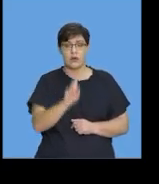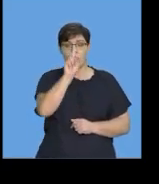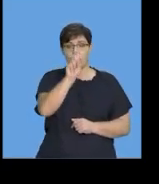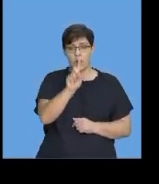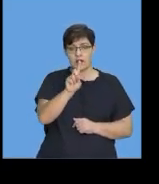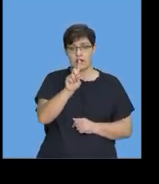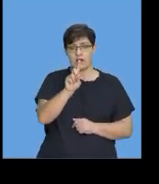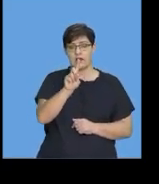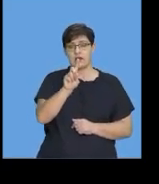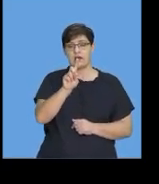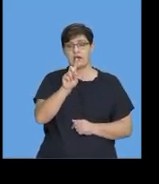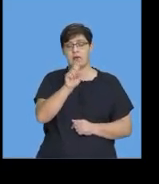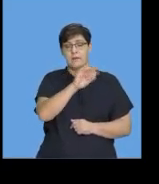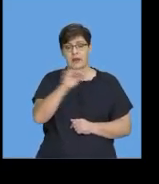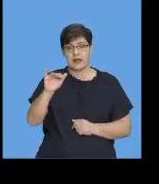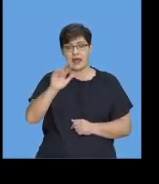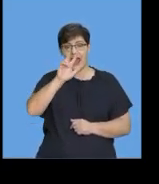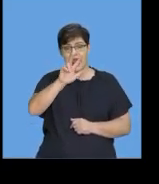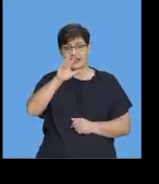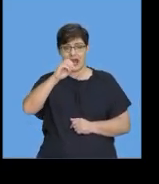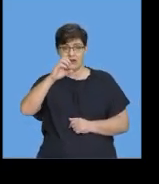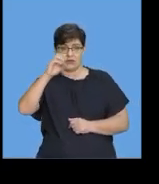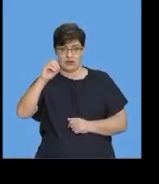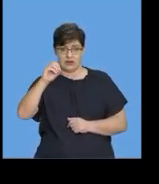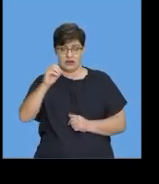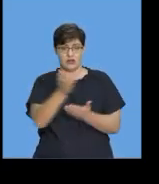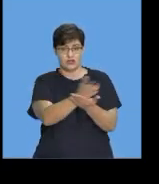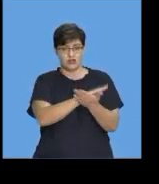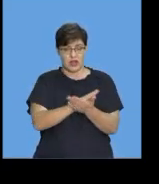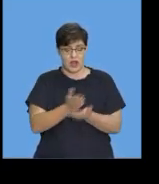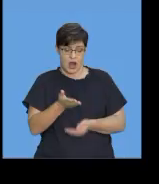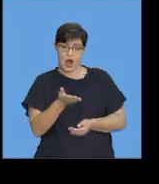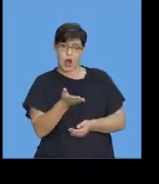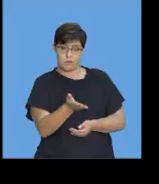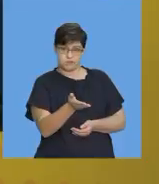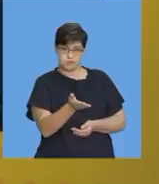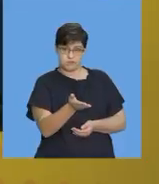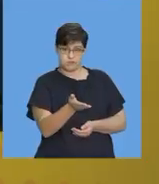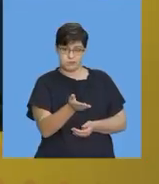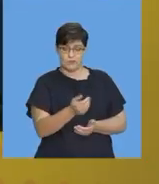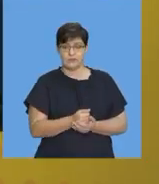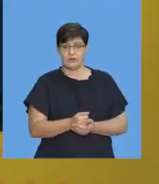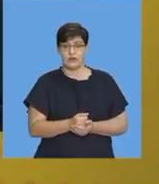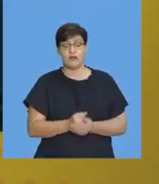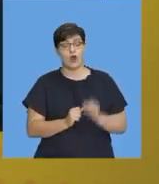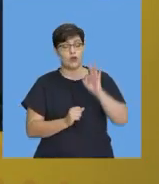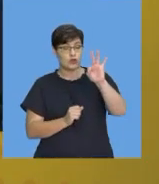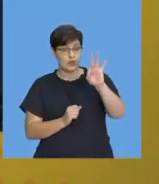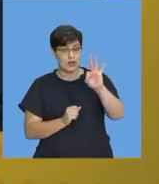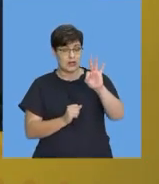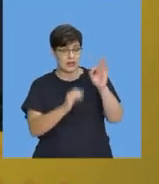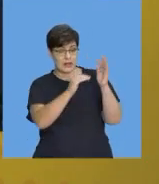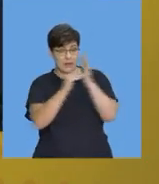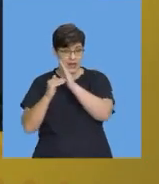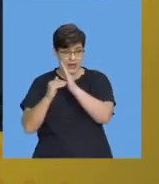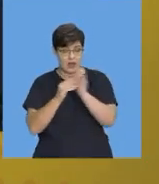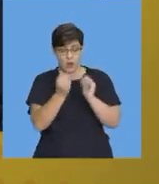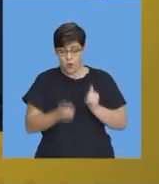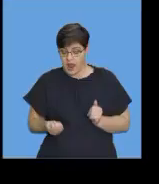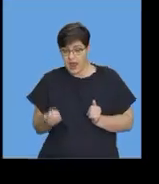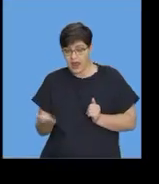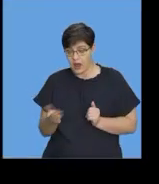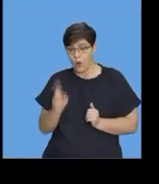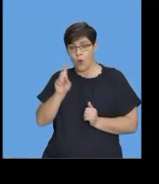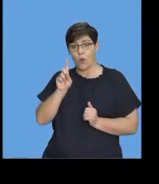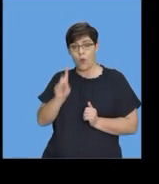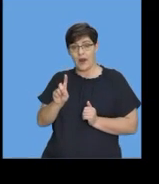were 1,800,000 shares in issue. In other words, of the 3 million shares, we've issued how